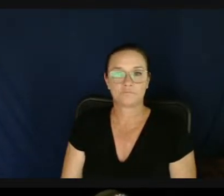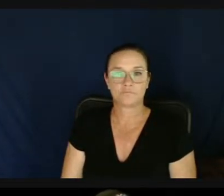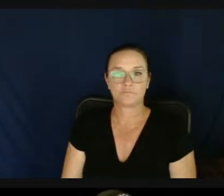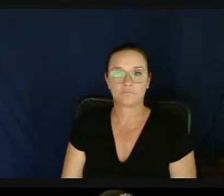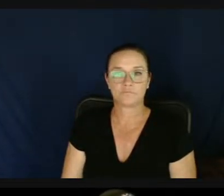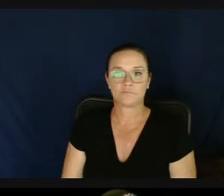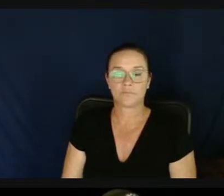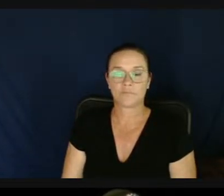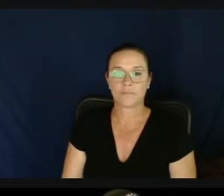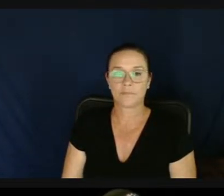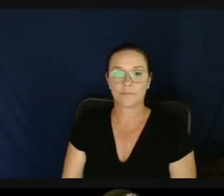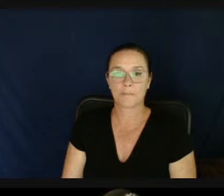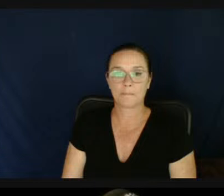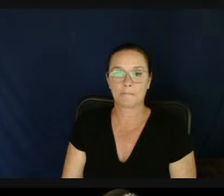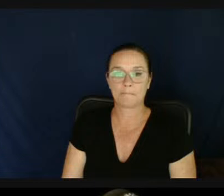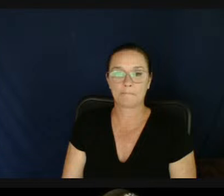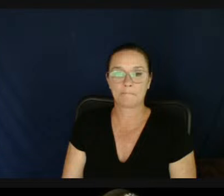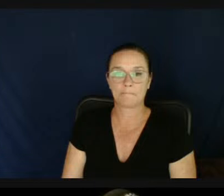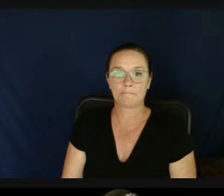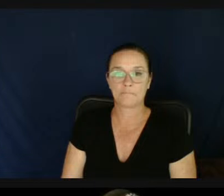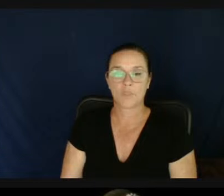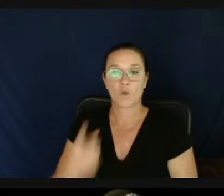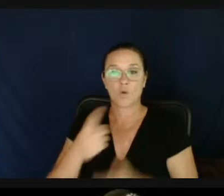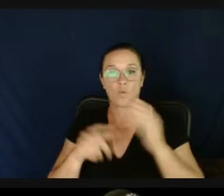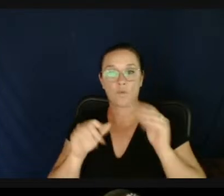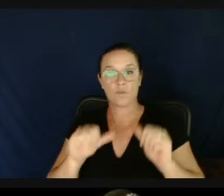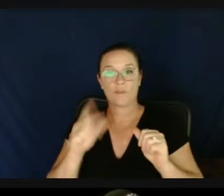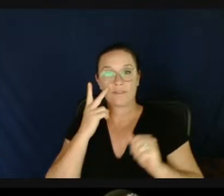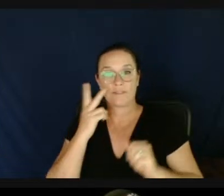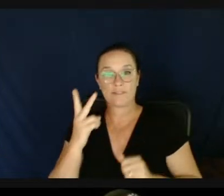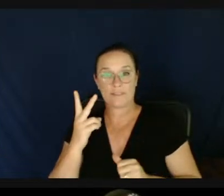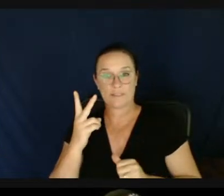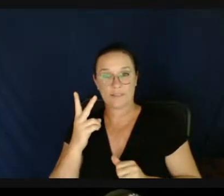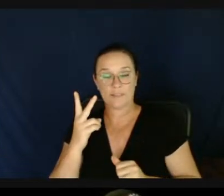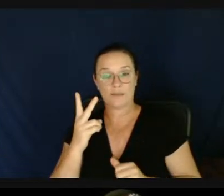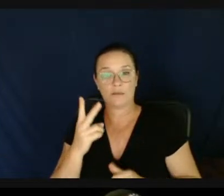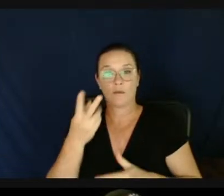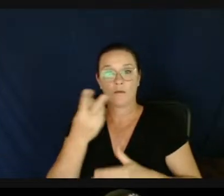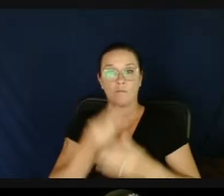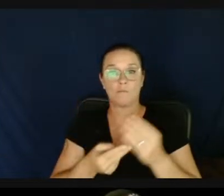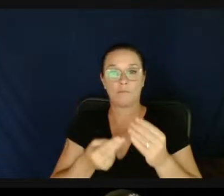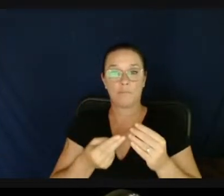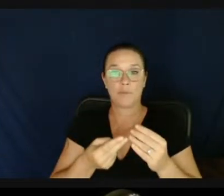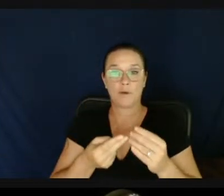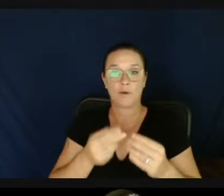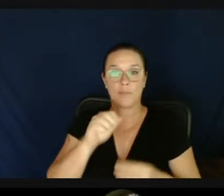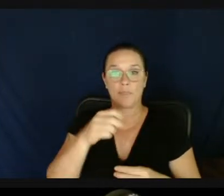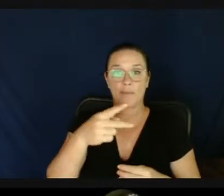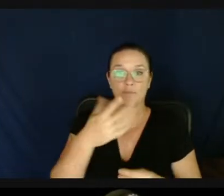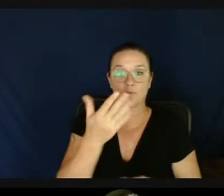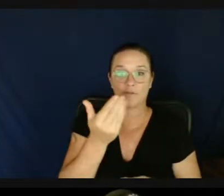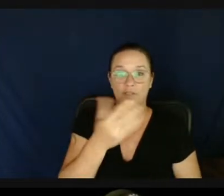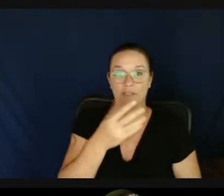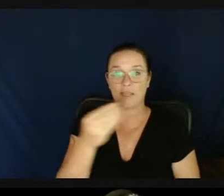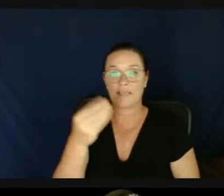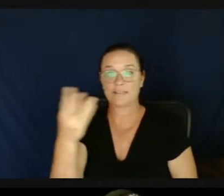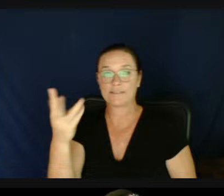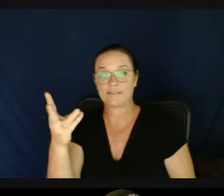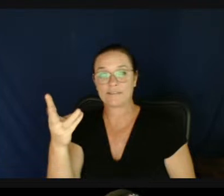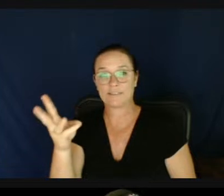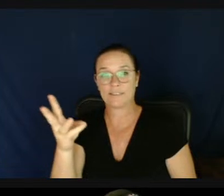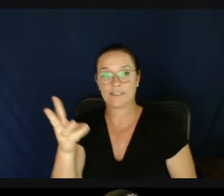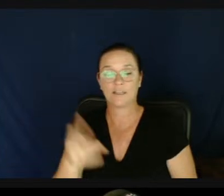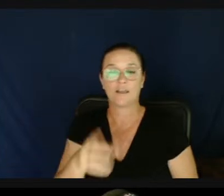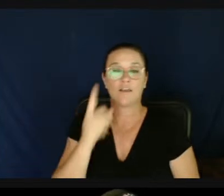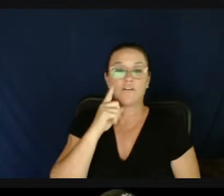minutes. So what you can see is that both episode 15 and 16 of Kilauea